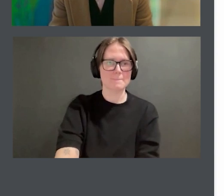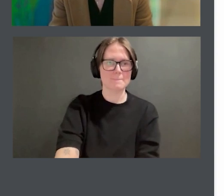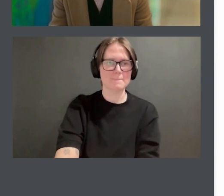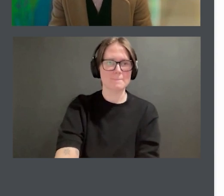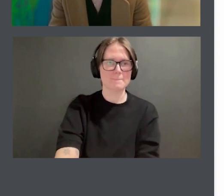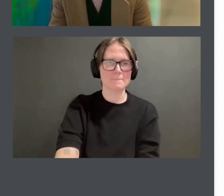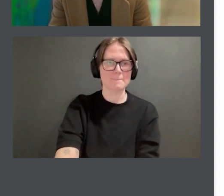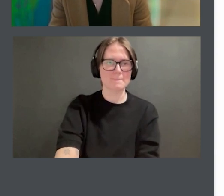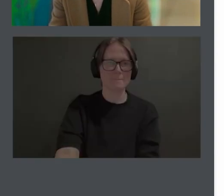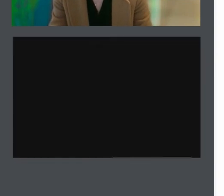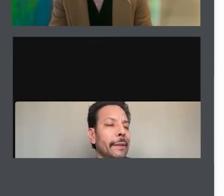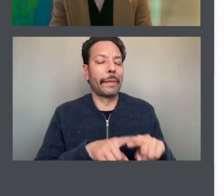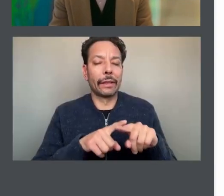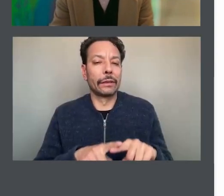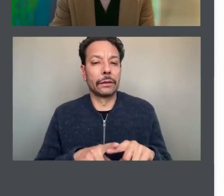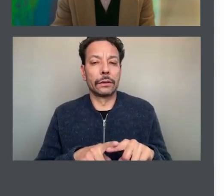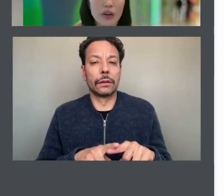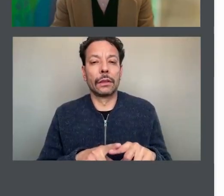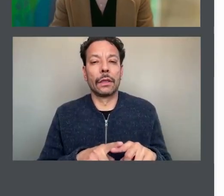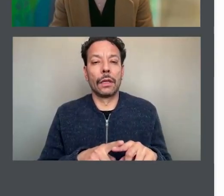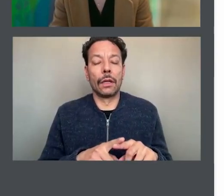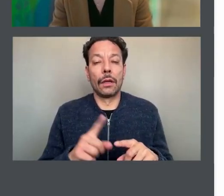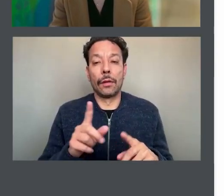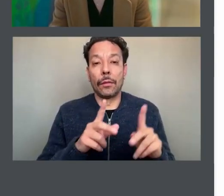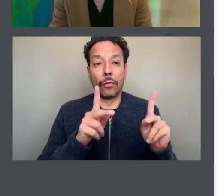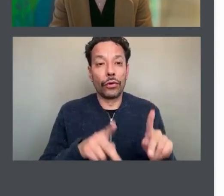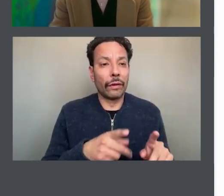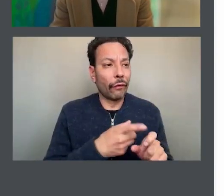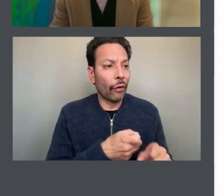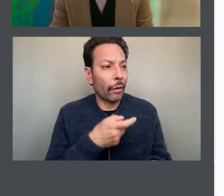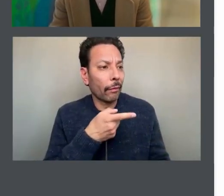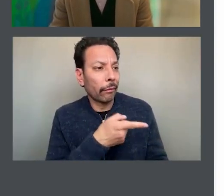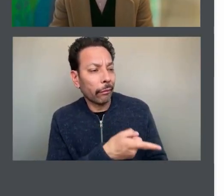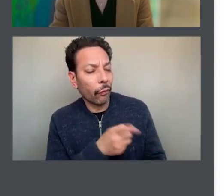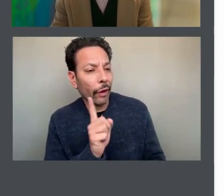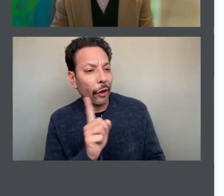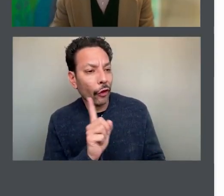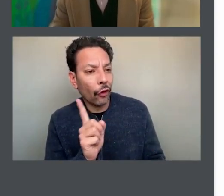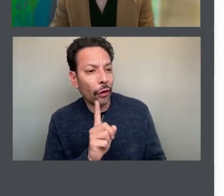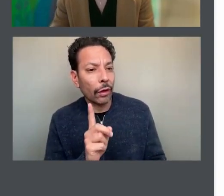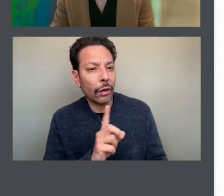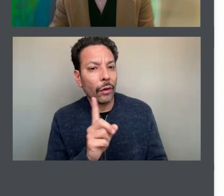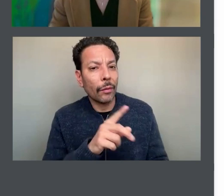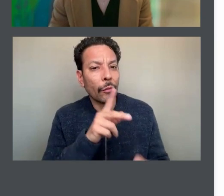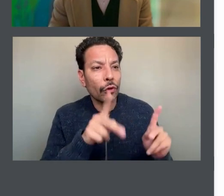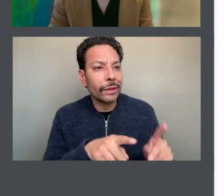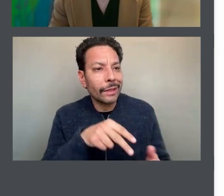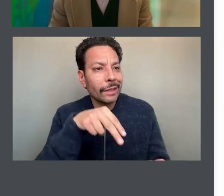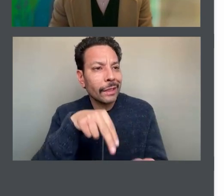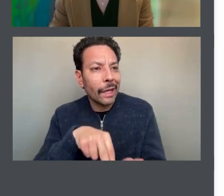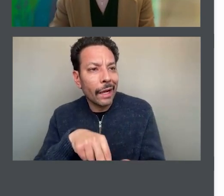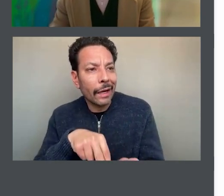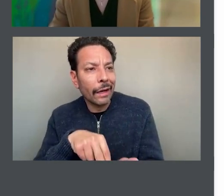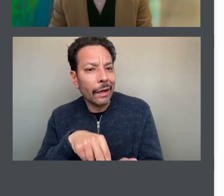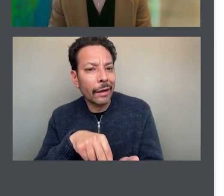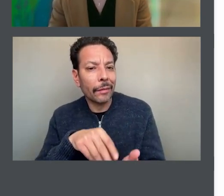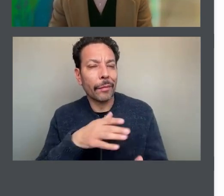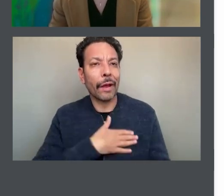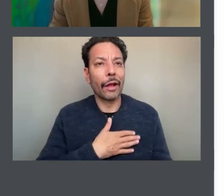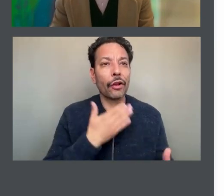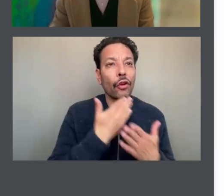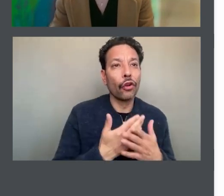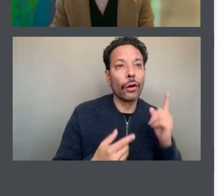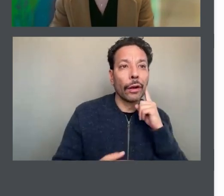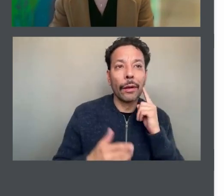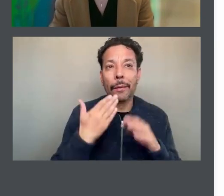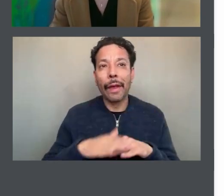it's more of it depends, right? Like, where is the person coming from? Where is the person standing in relation to my good ear or bad